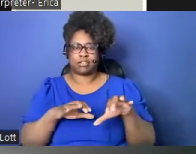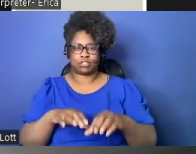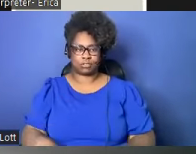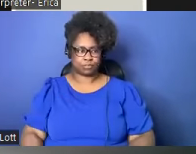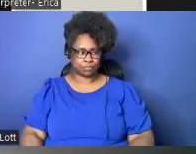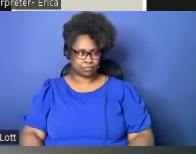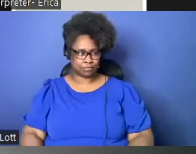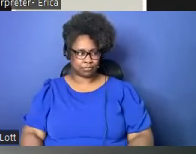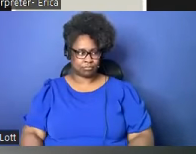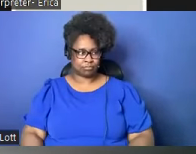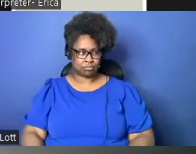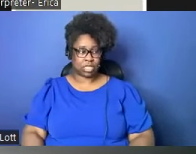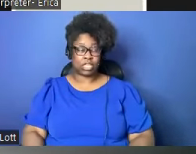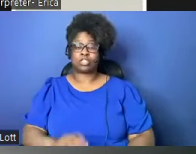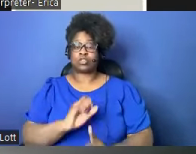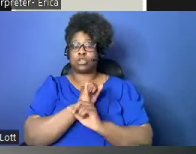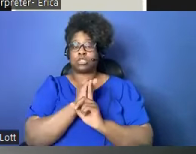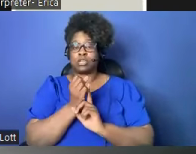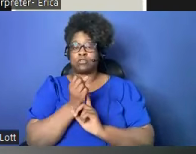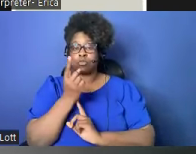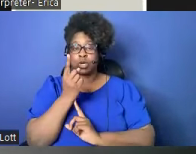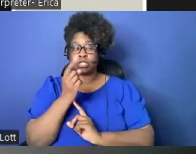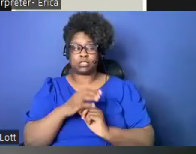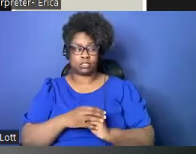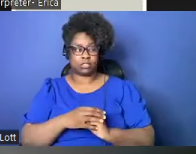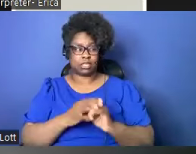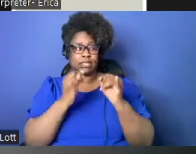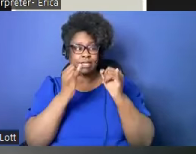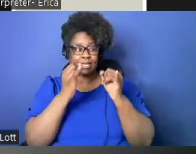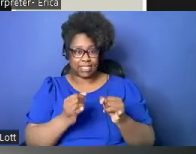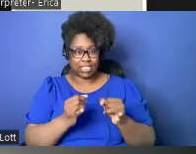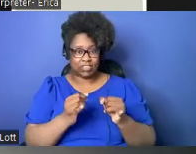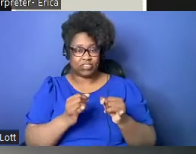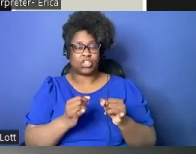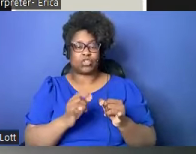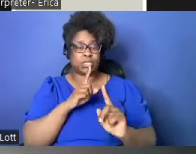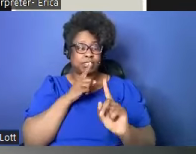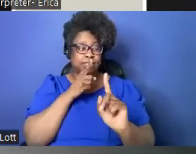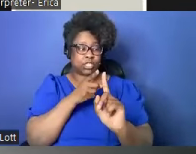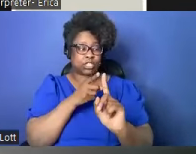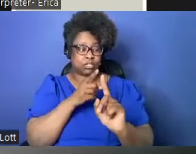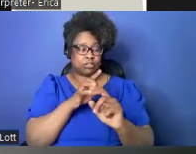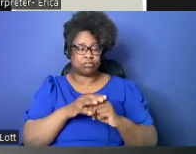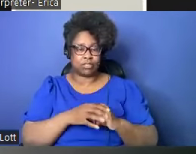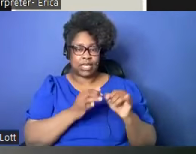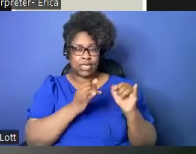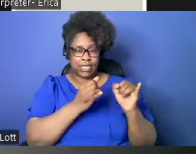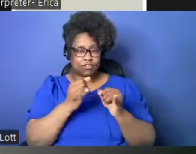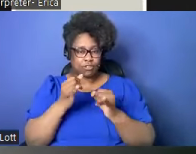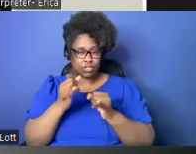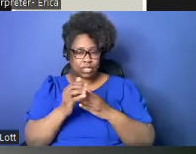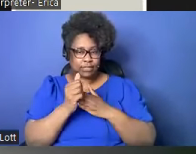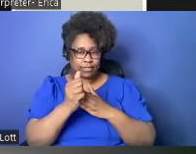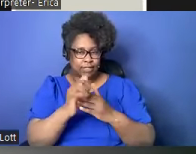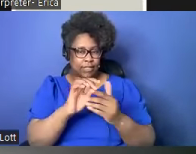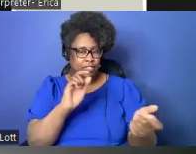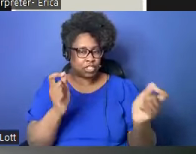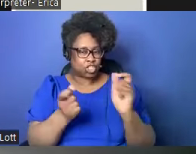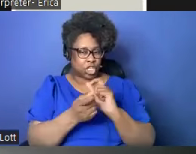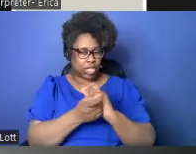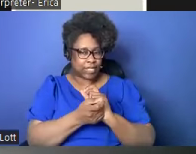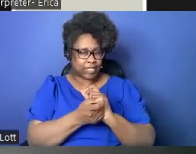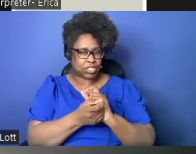in scenario 1, individual initiative, individual entities are the drivers of change under the purview of the